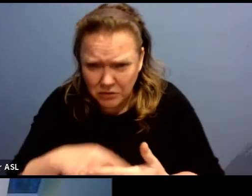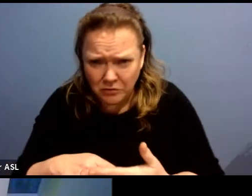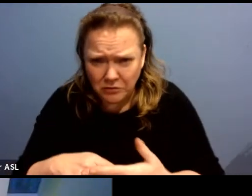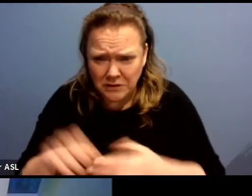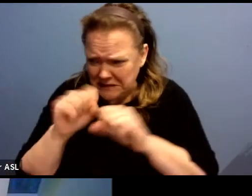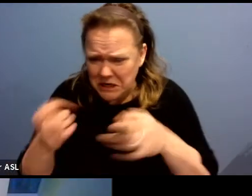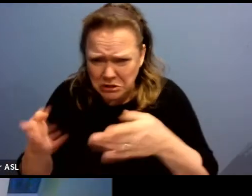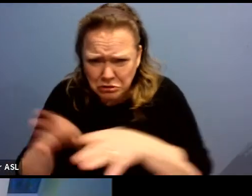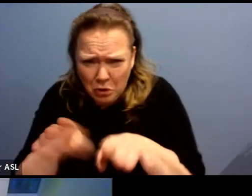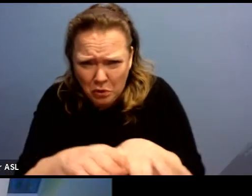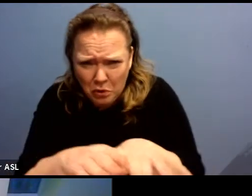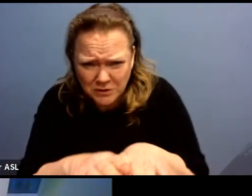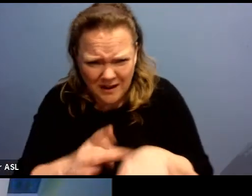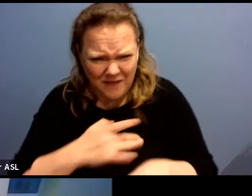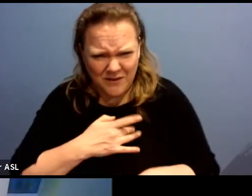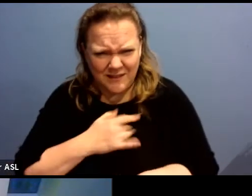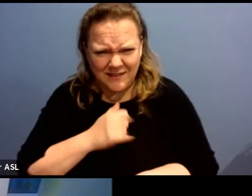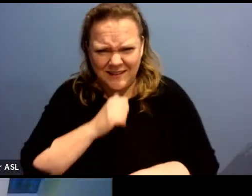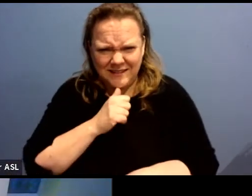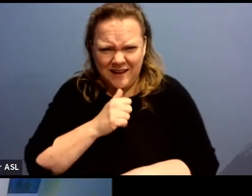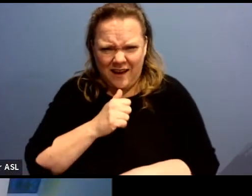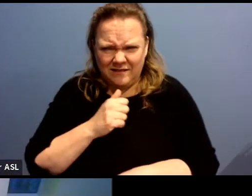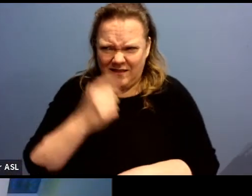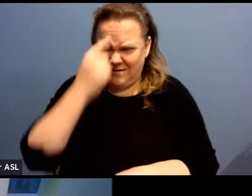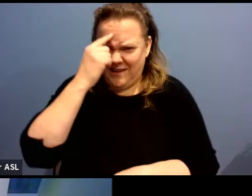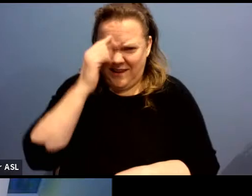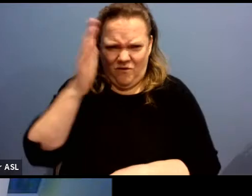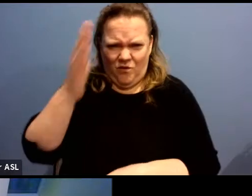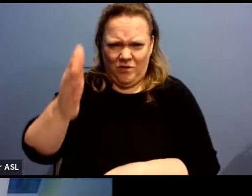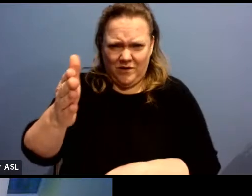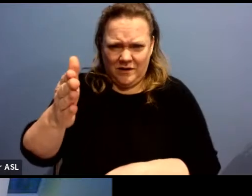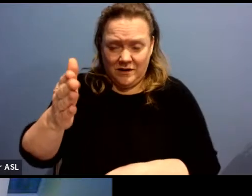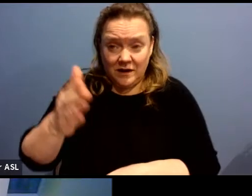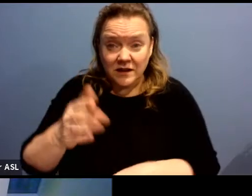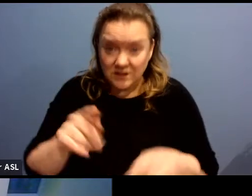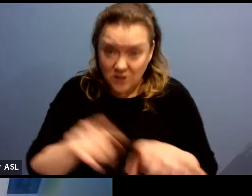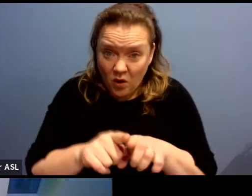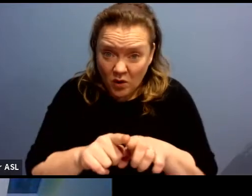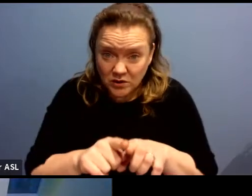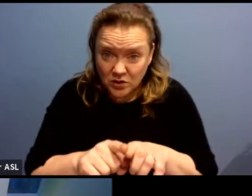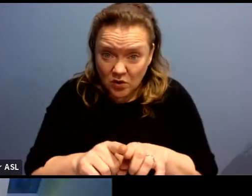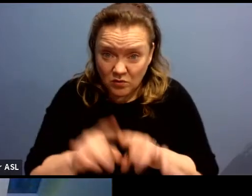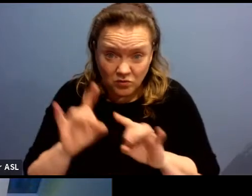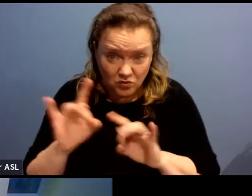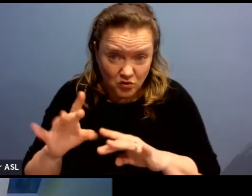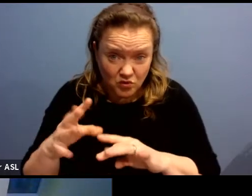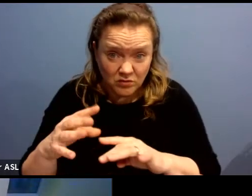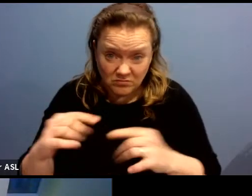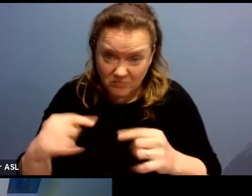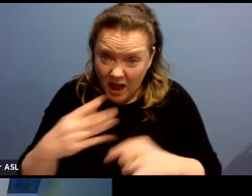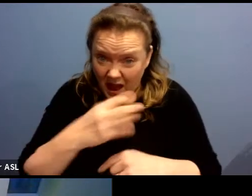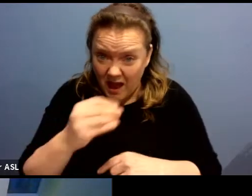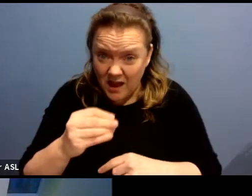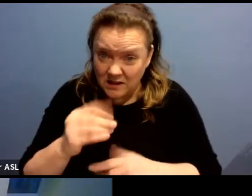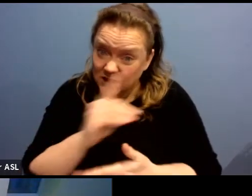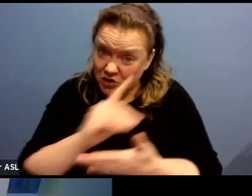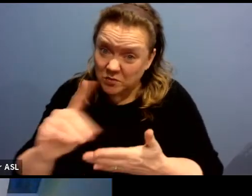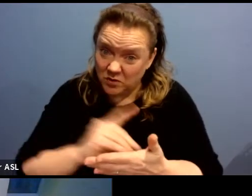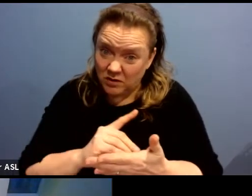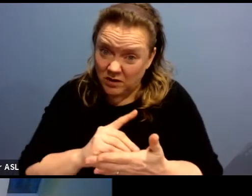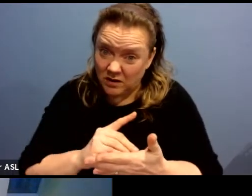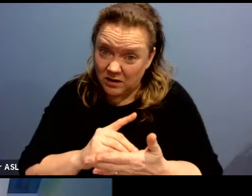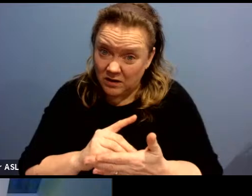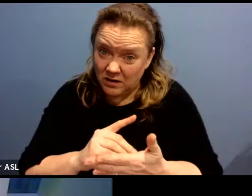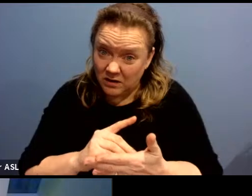economic standpoint, is also unnecessarily cruel and discriminatory. On top of that, I believe that we must start considering the